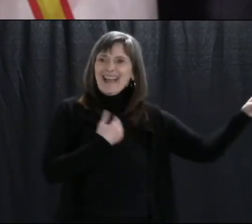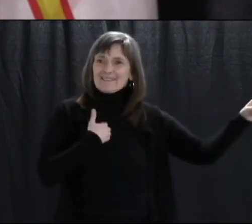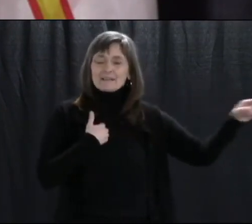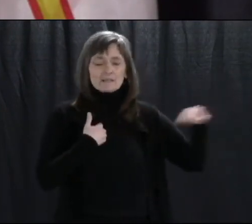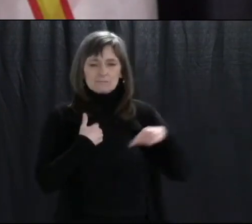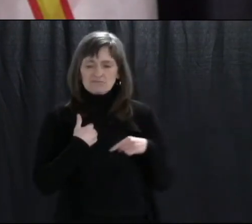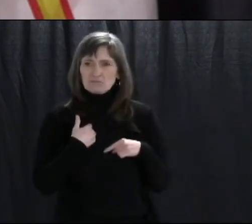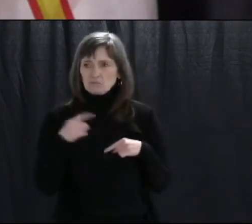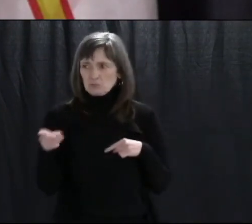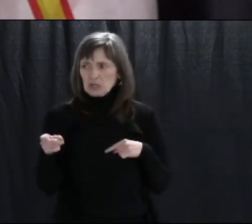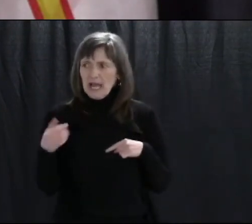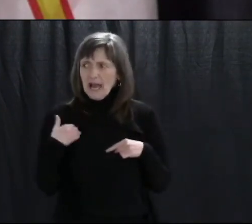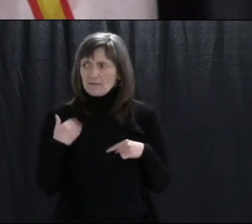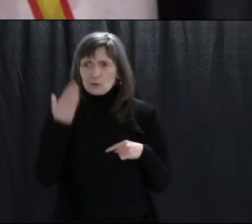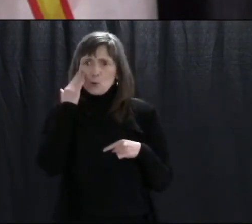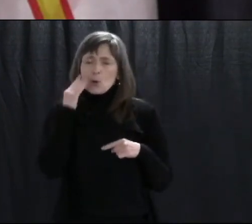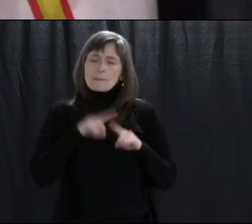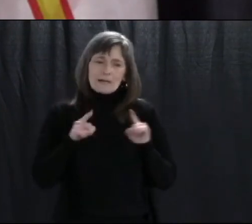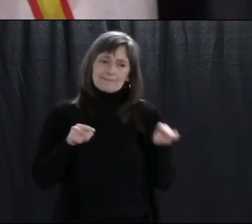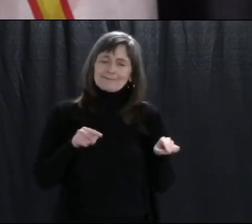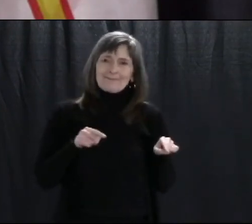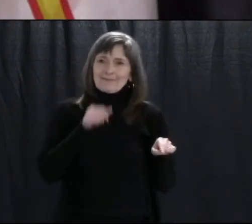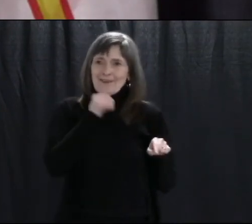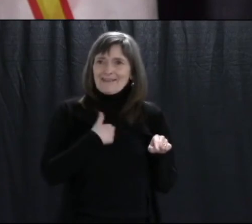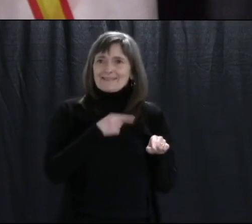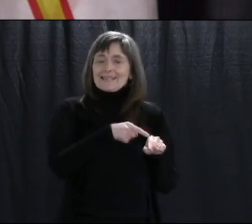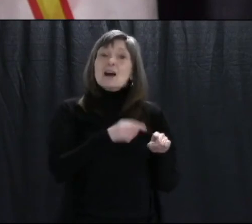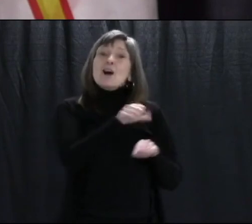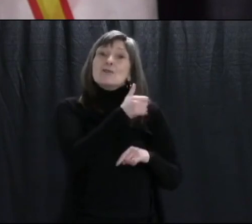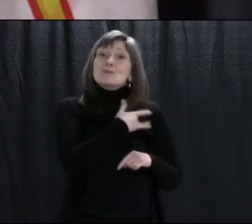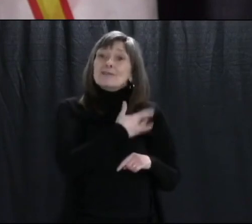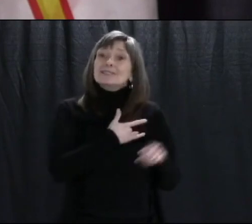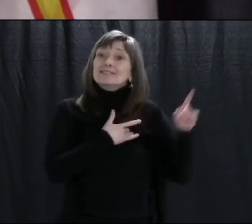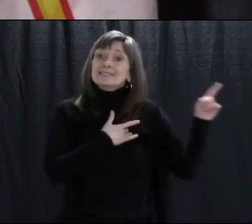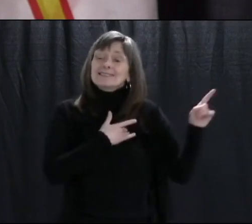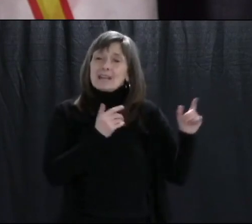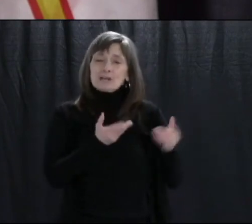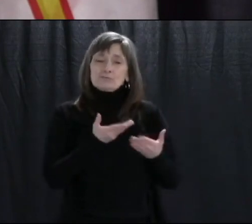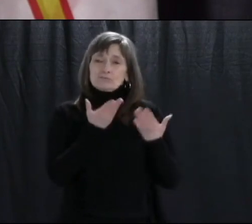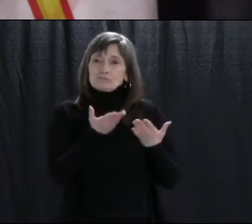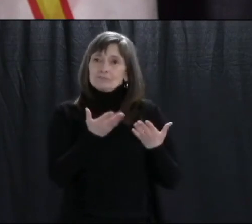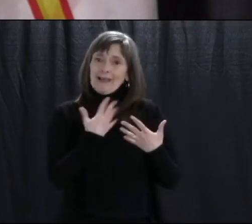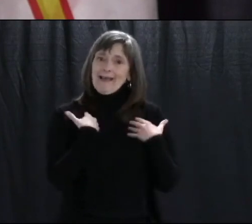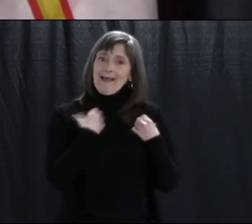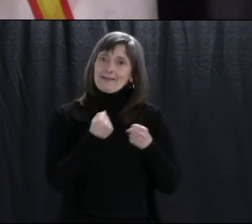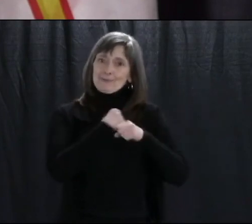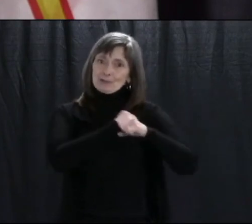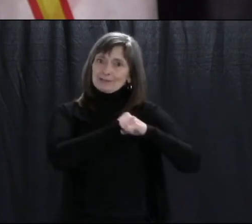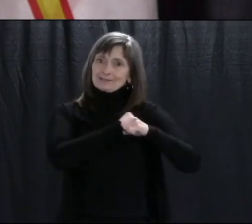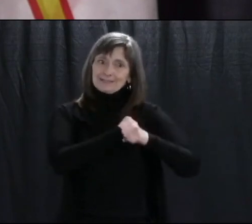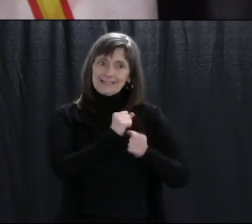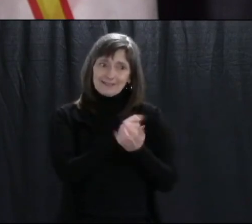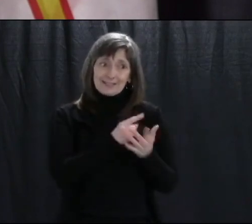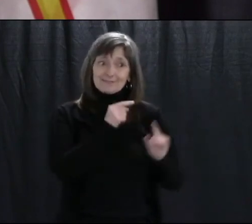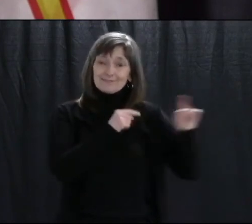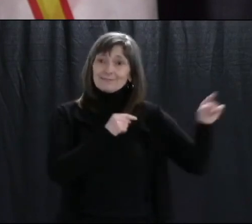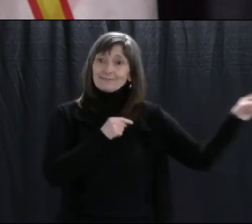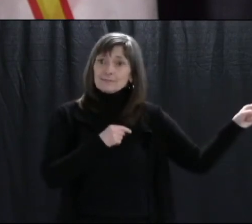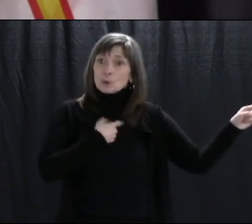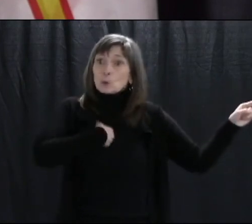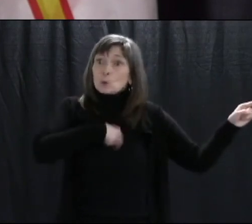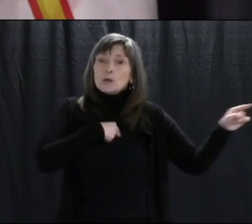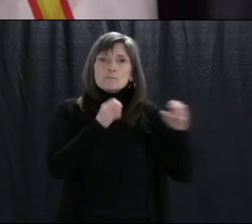at what other provinces are doing in implementing changes and recommendations for health protection in their province, we're taking